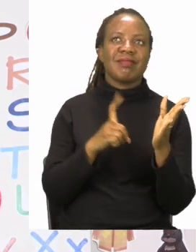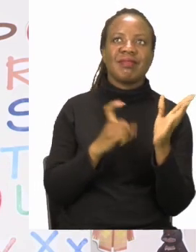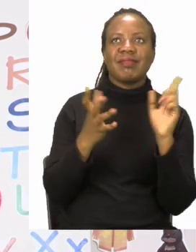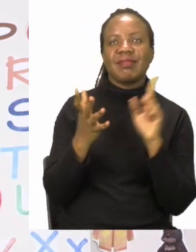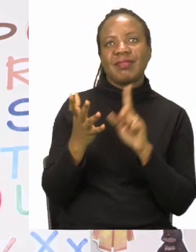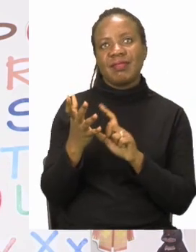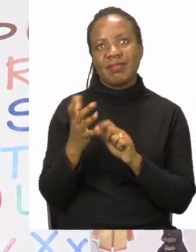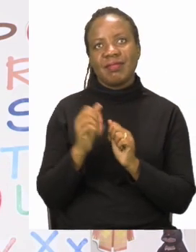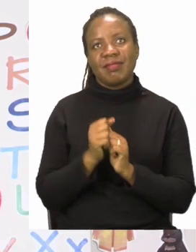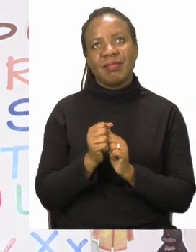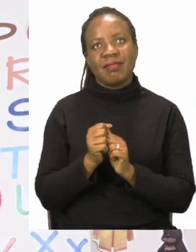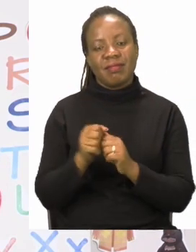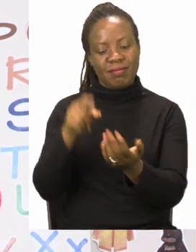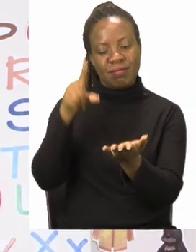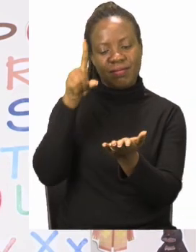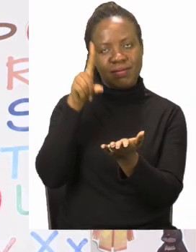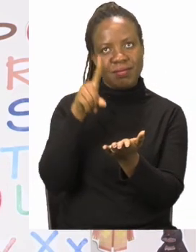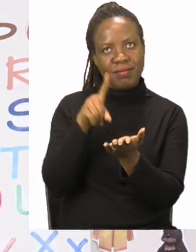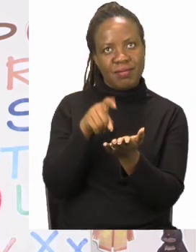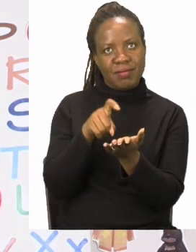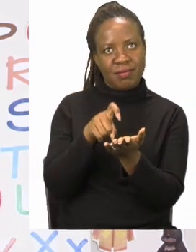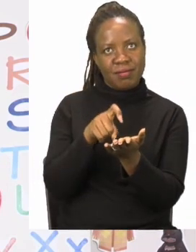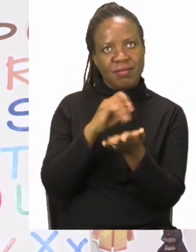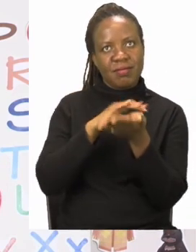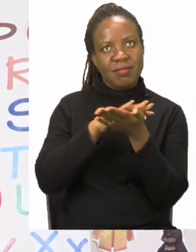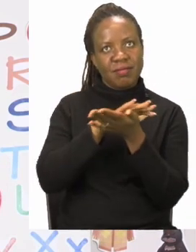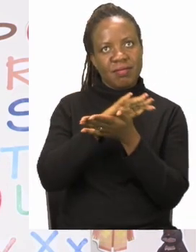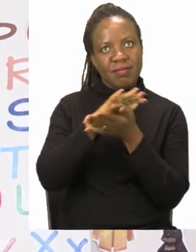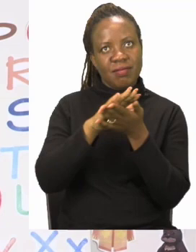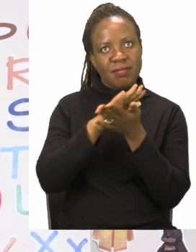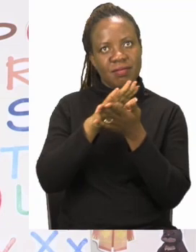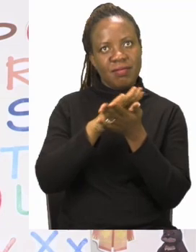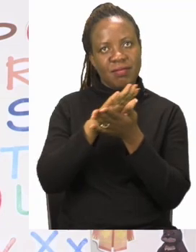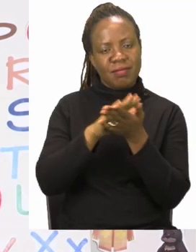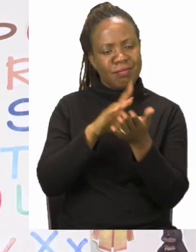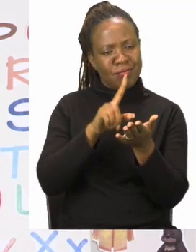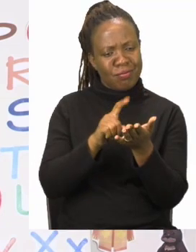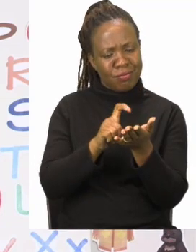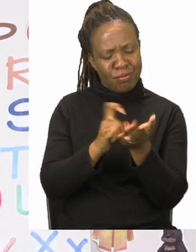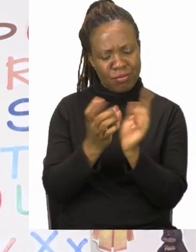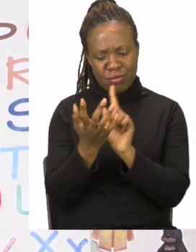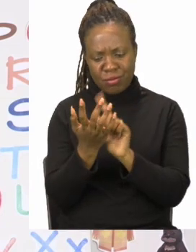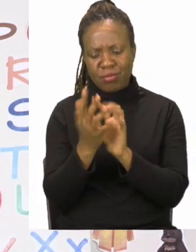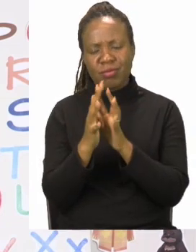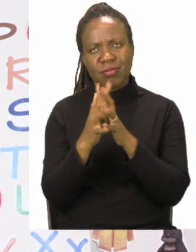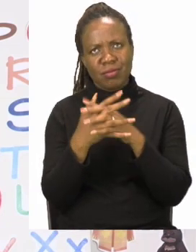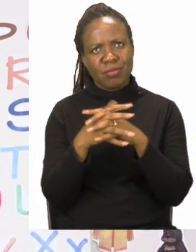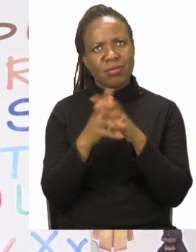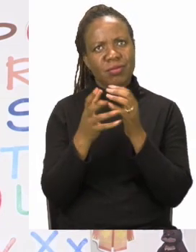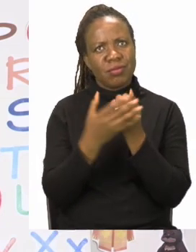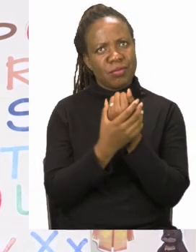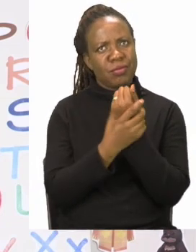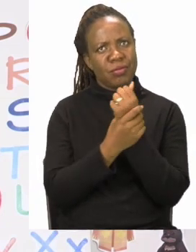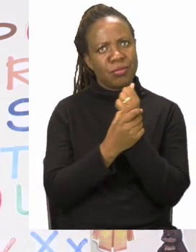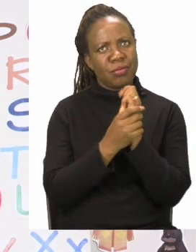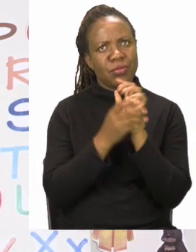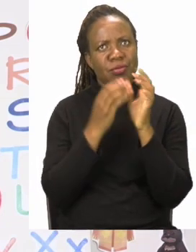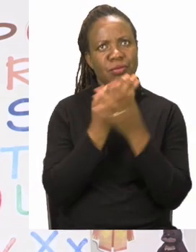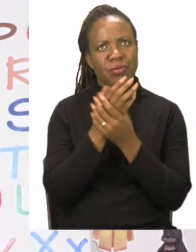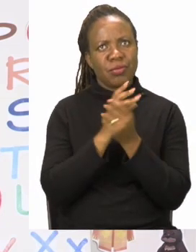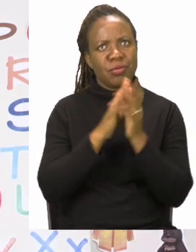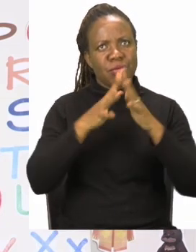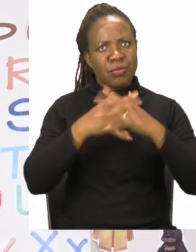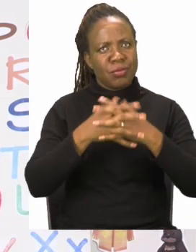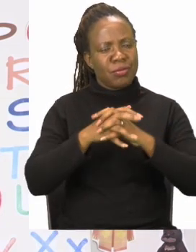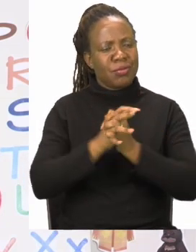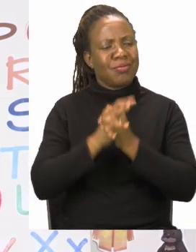Now, remember, you have to put as much sanitizer as possible onto your hands and make sure that you